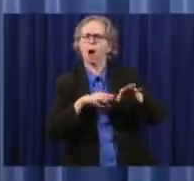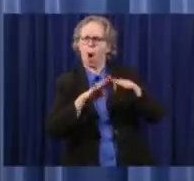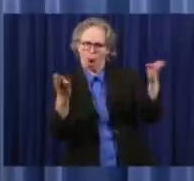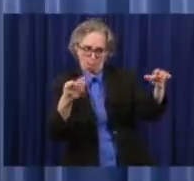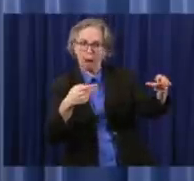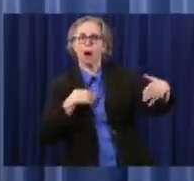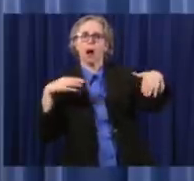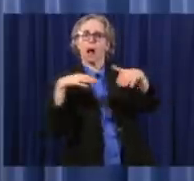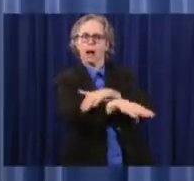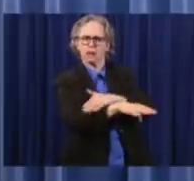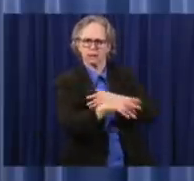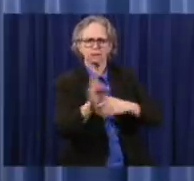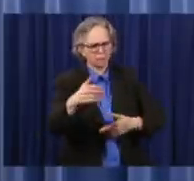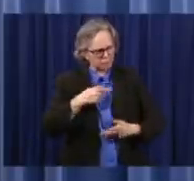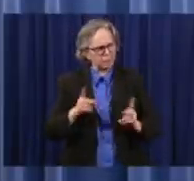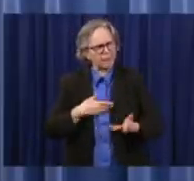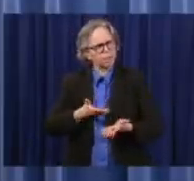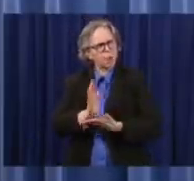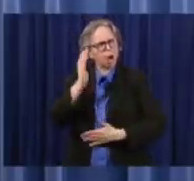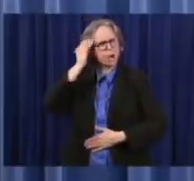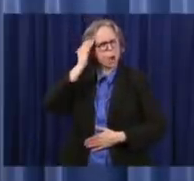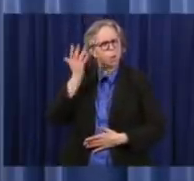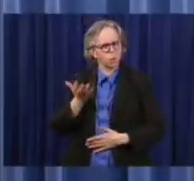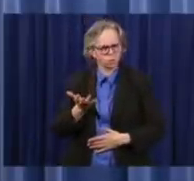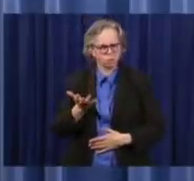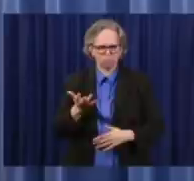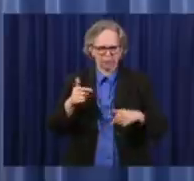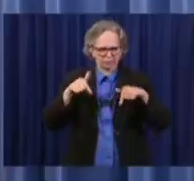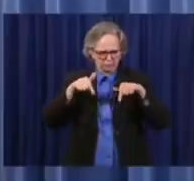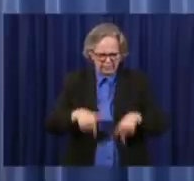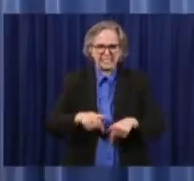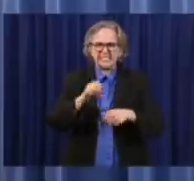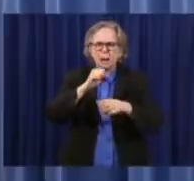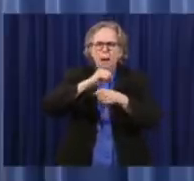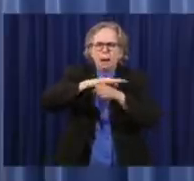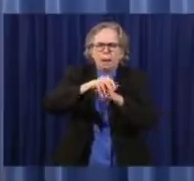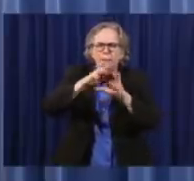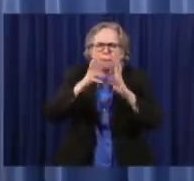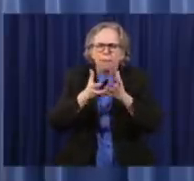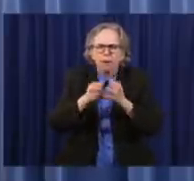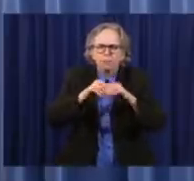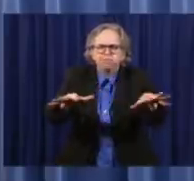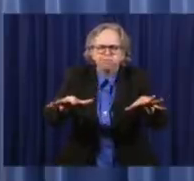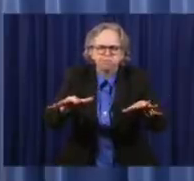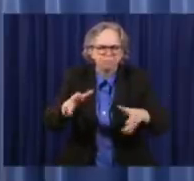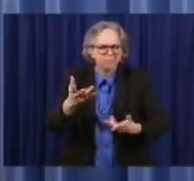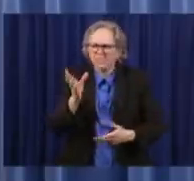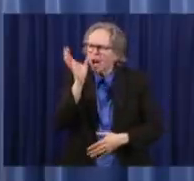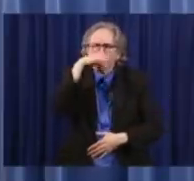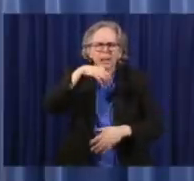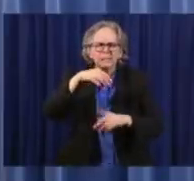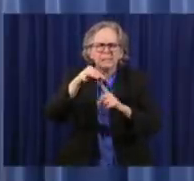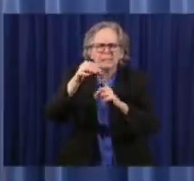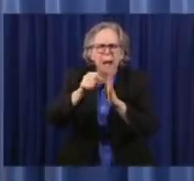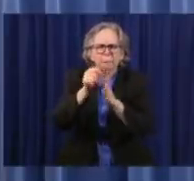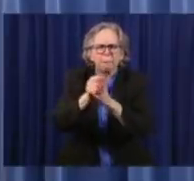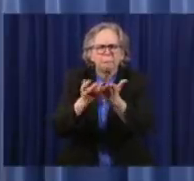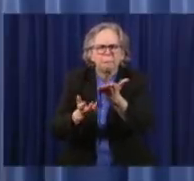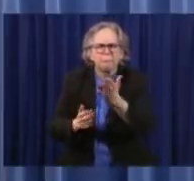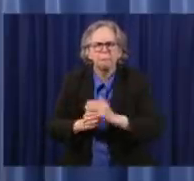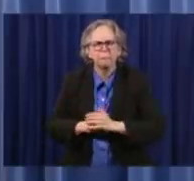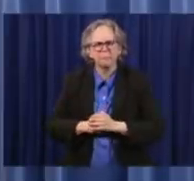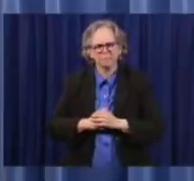and unusual period of our time. We think with the help of a lot of people in each one of